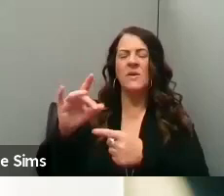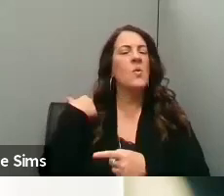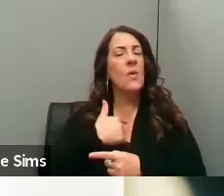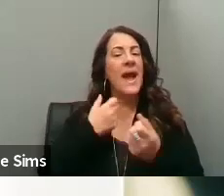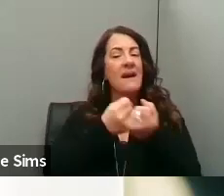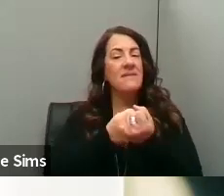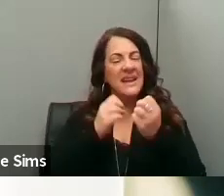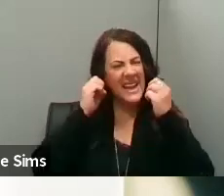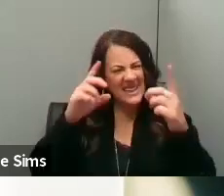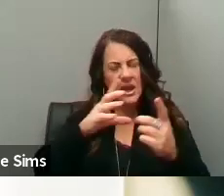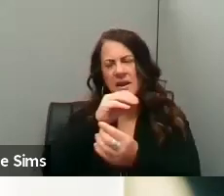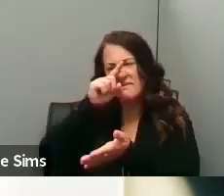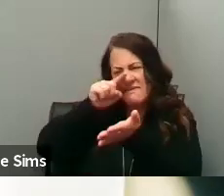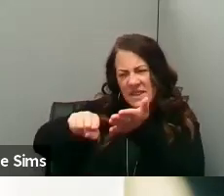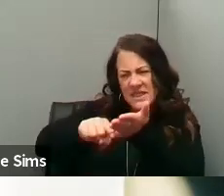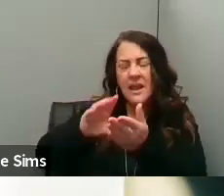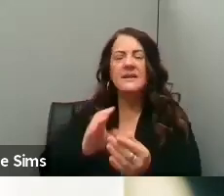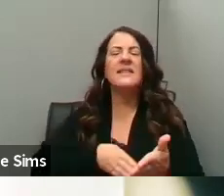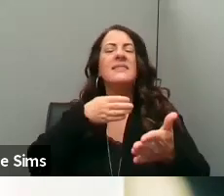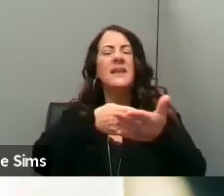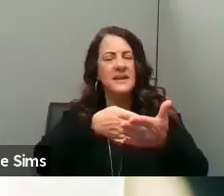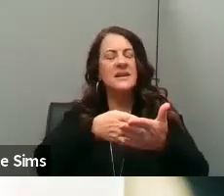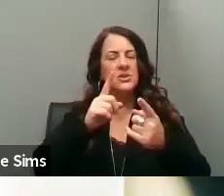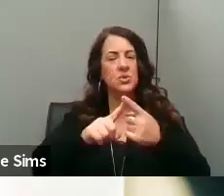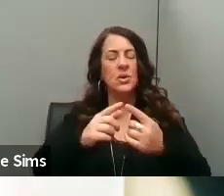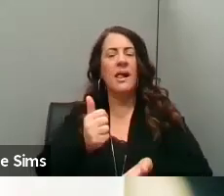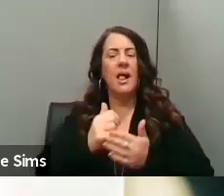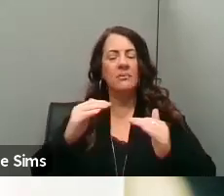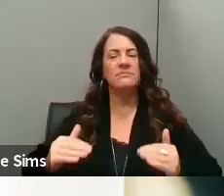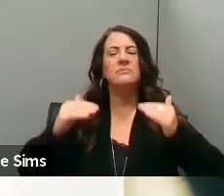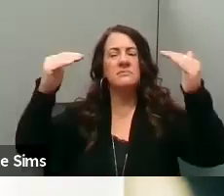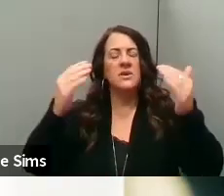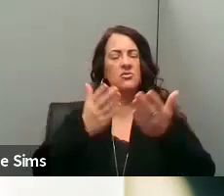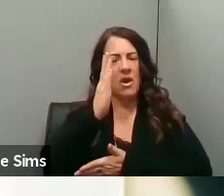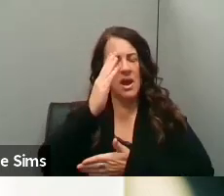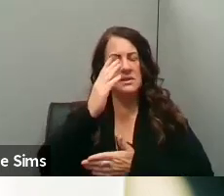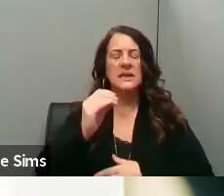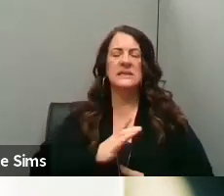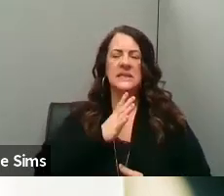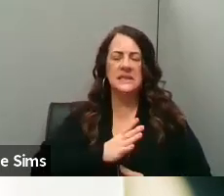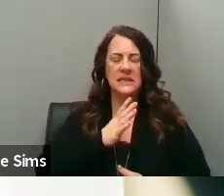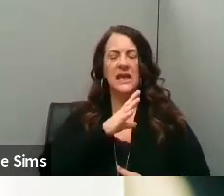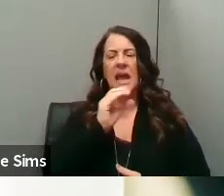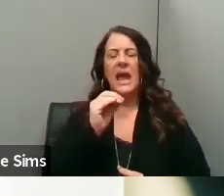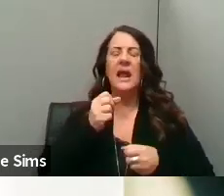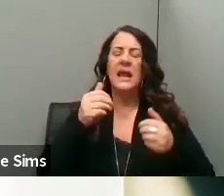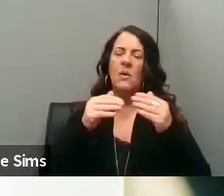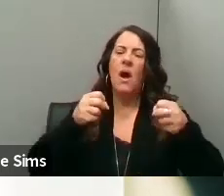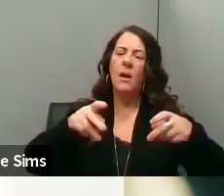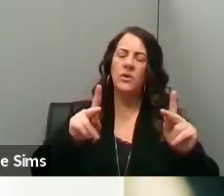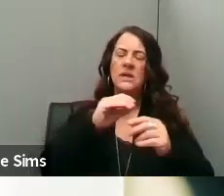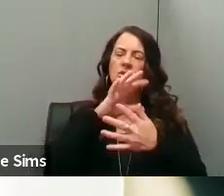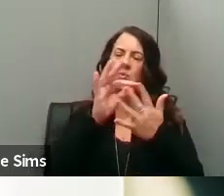educates, investigates, and litigates to advance the rights, dignity, equal opportunities, and choices for all people